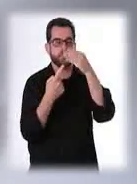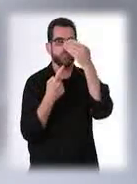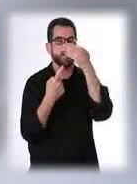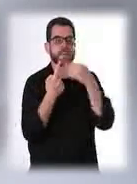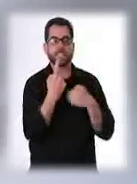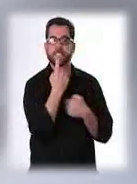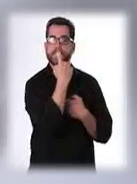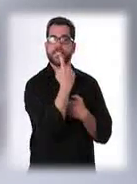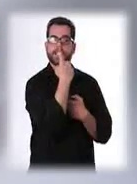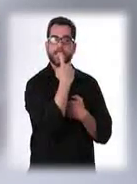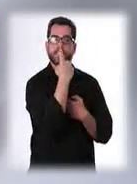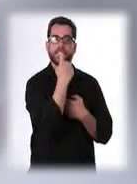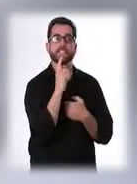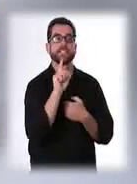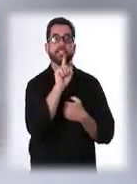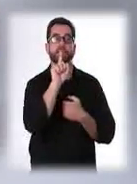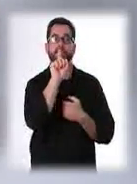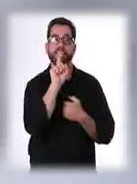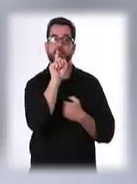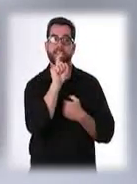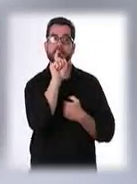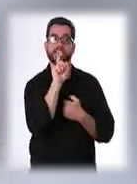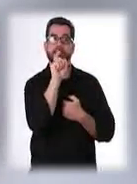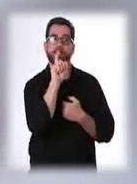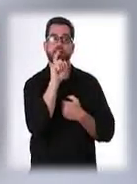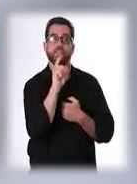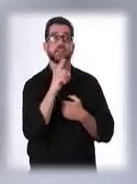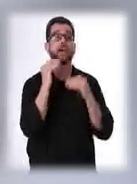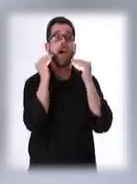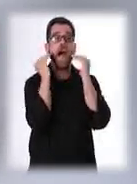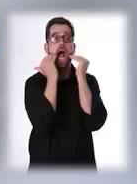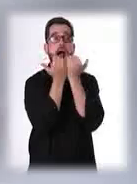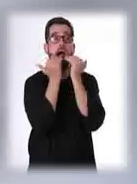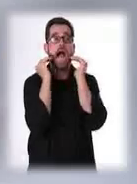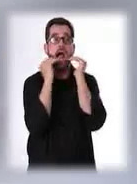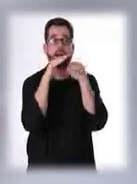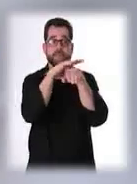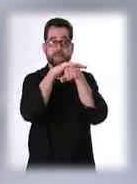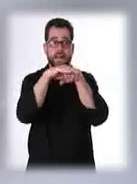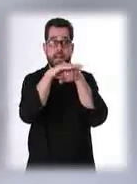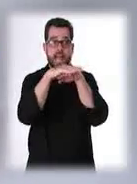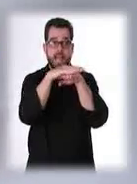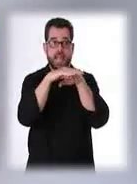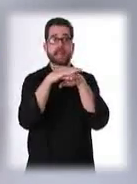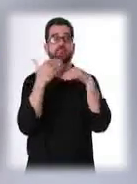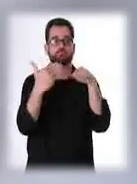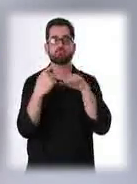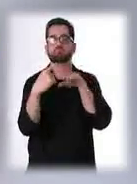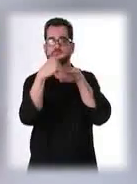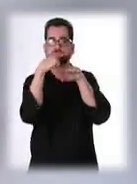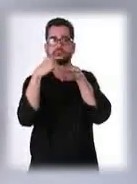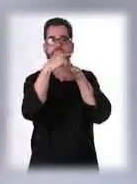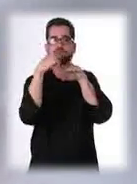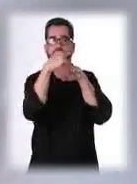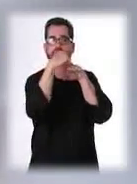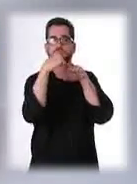Finally, clean the chewing surfaces of the teeth by making soft circles with the toothbrush against them.